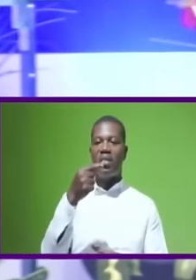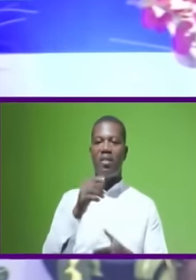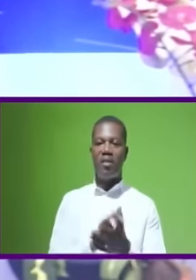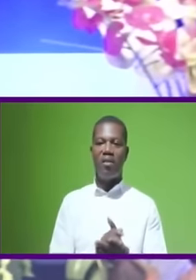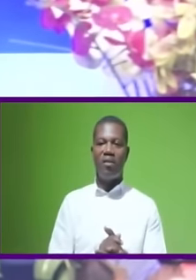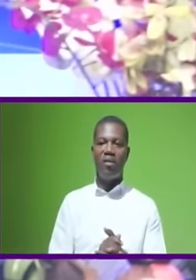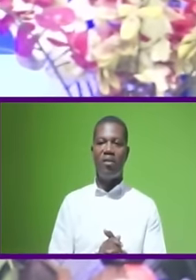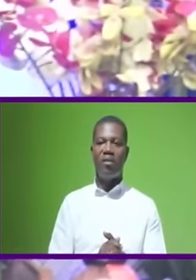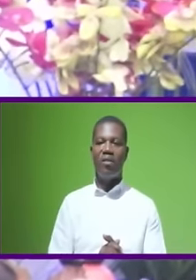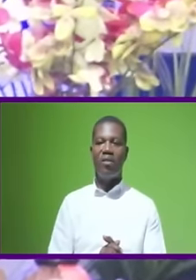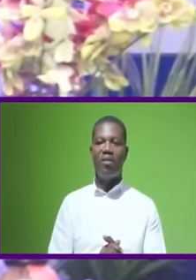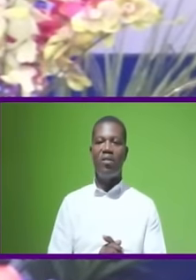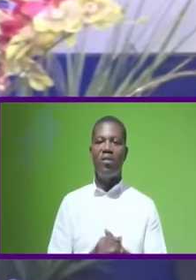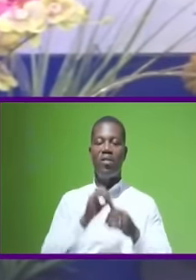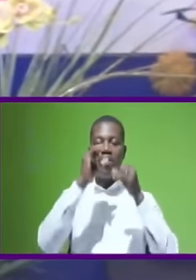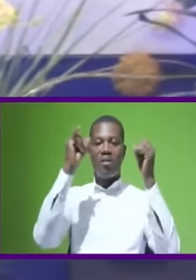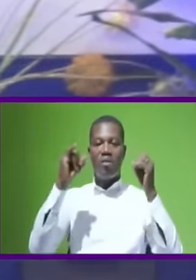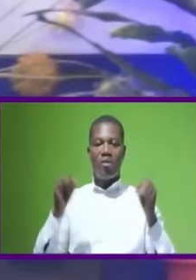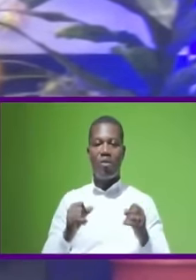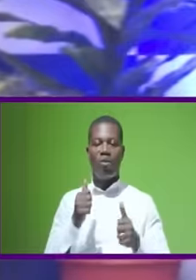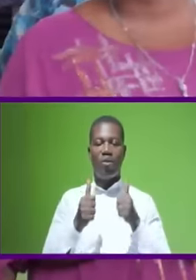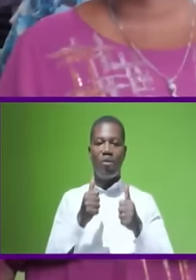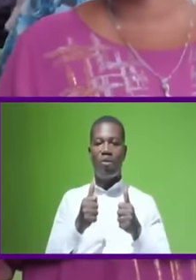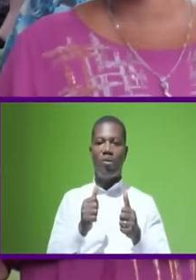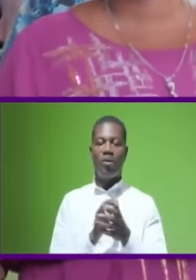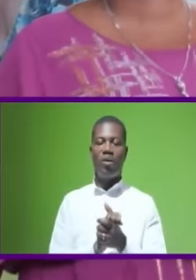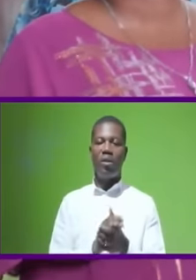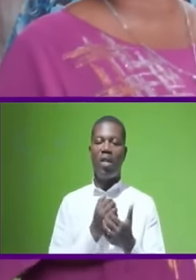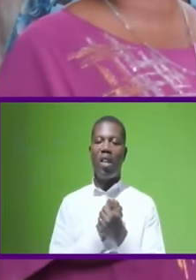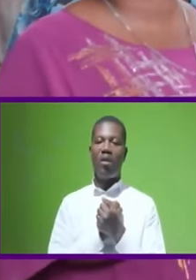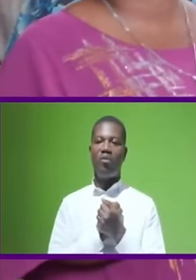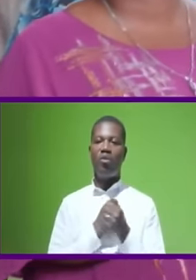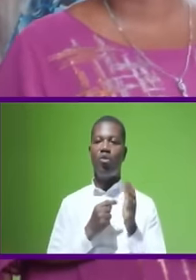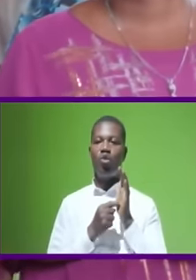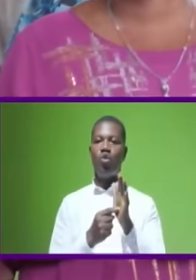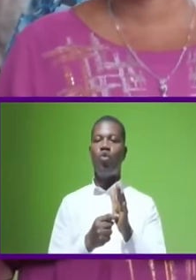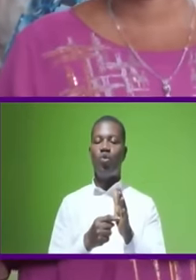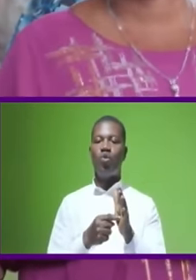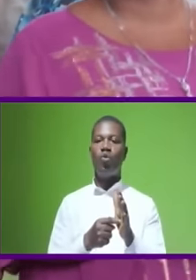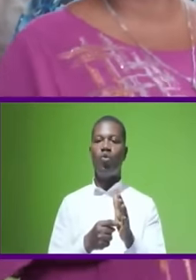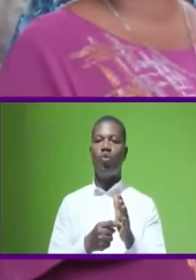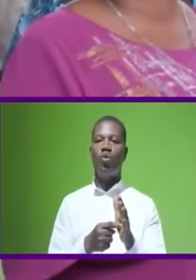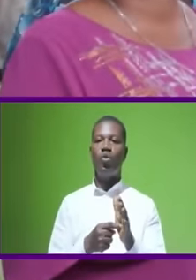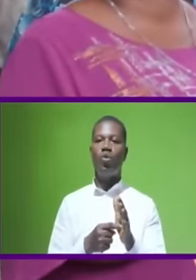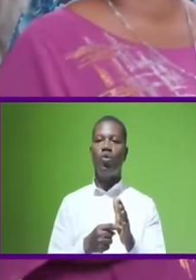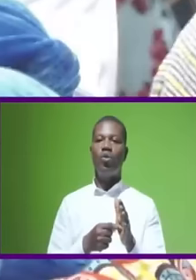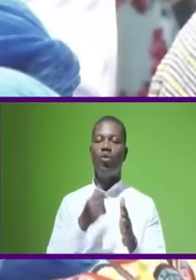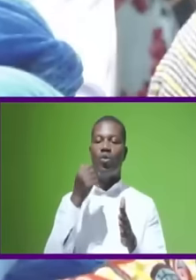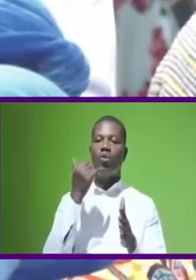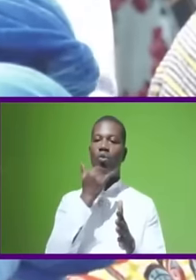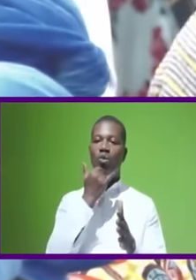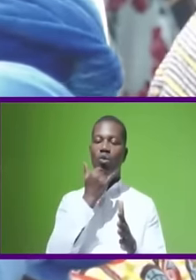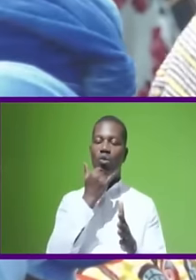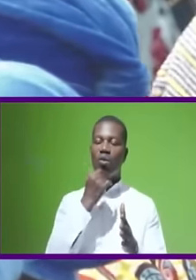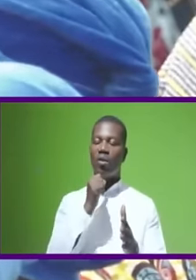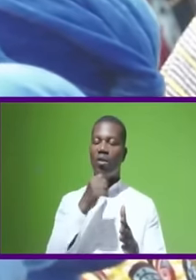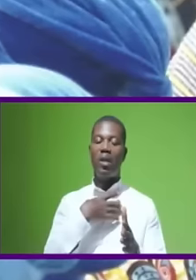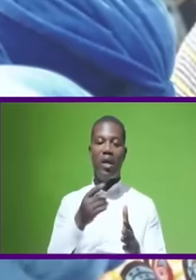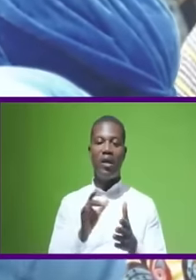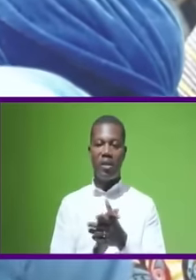What's the power of one? And the watcher of what's the one? Now, the bosom pop.